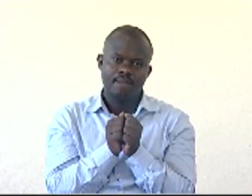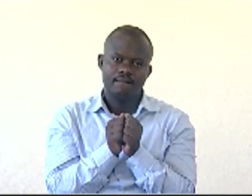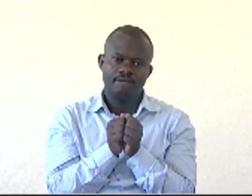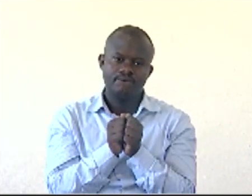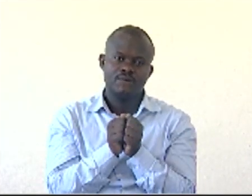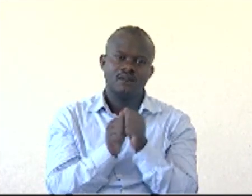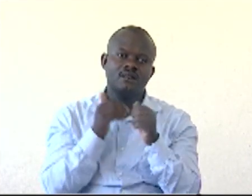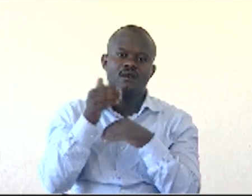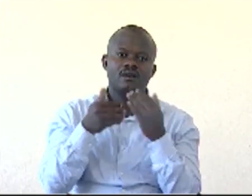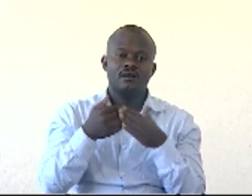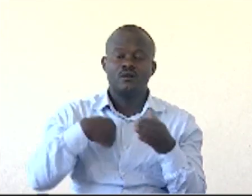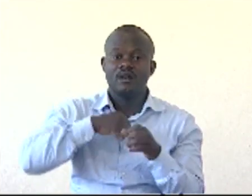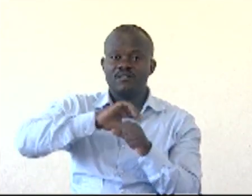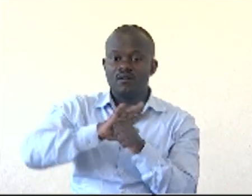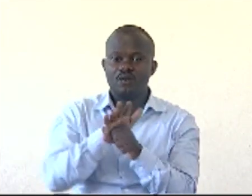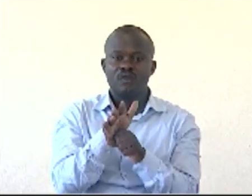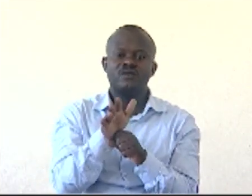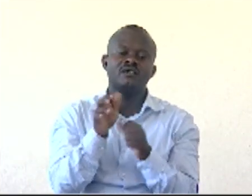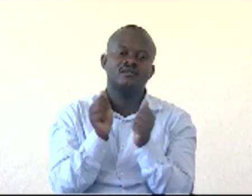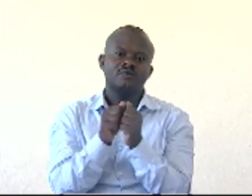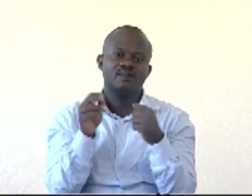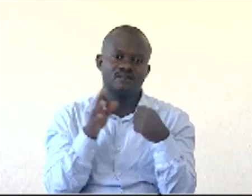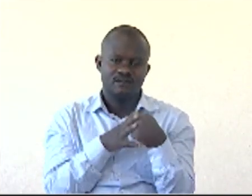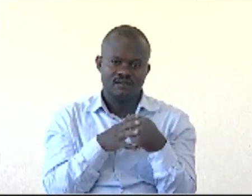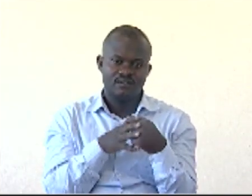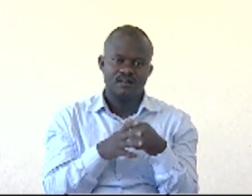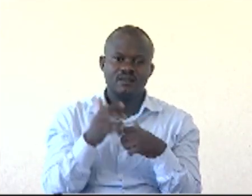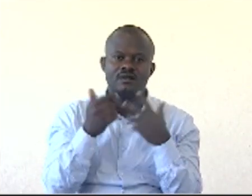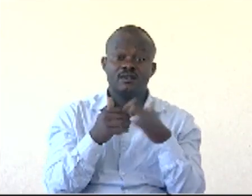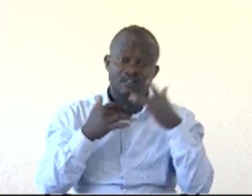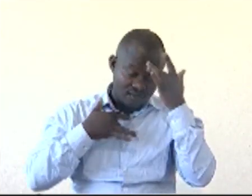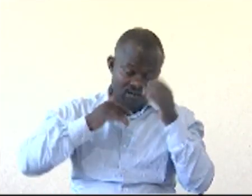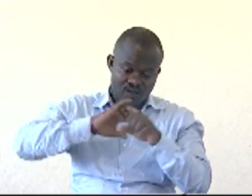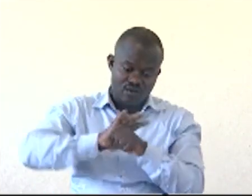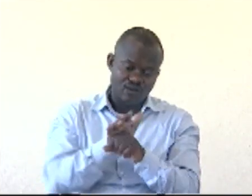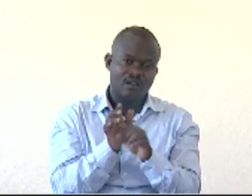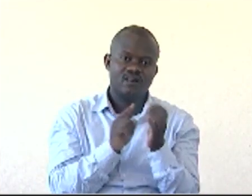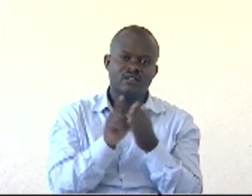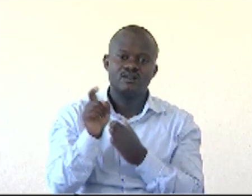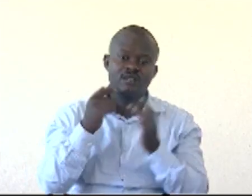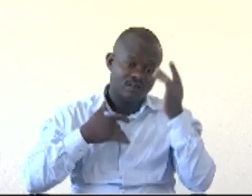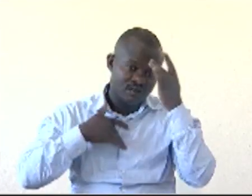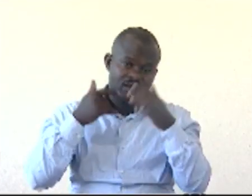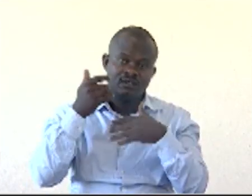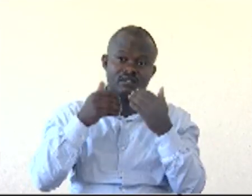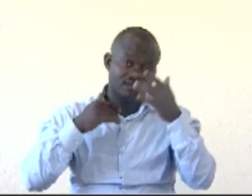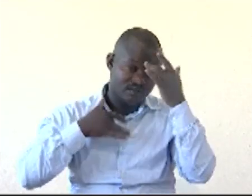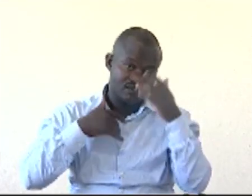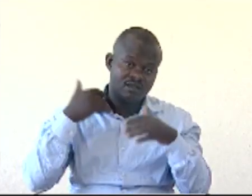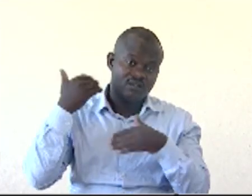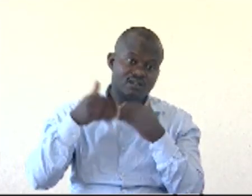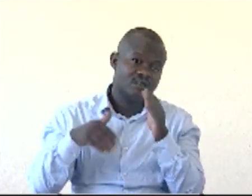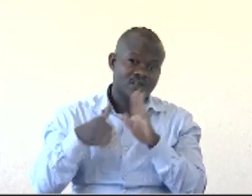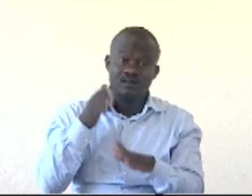Then we have COVID-19, coronavirus. This is coronavirus disease, and this disease was